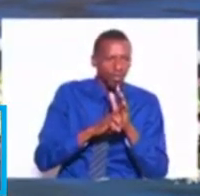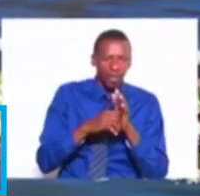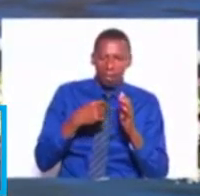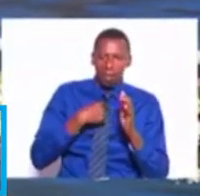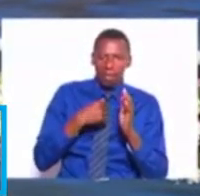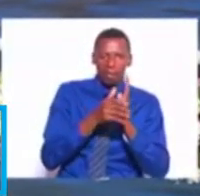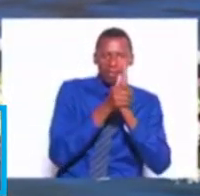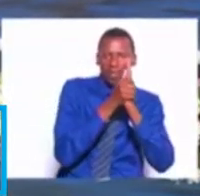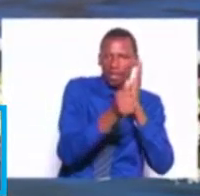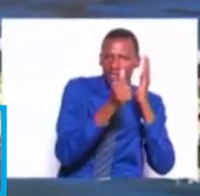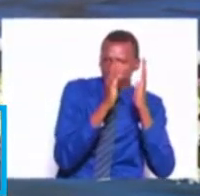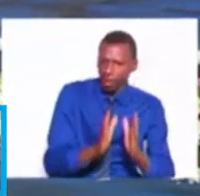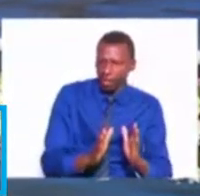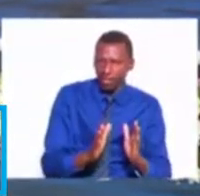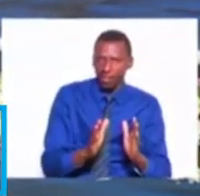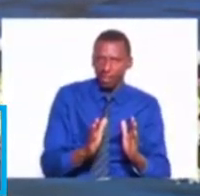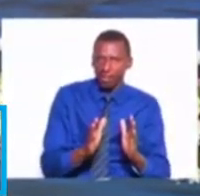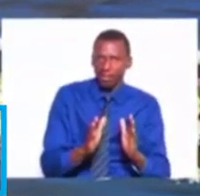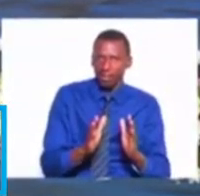expert.